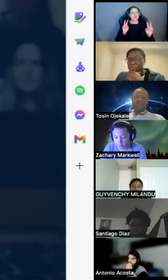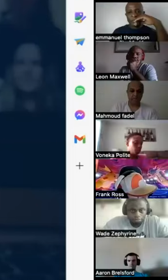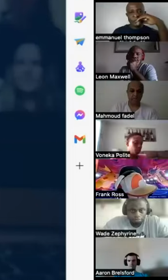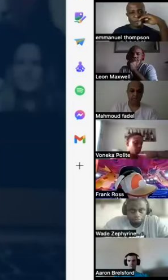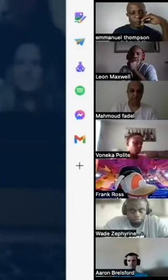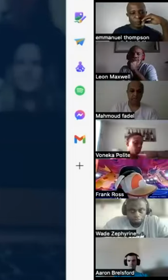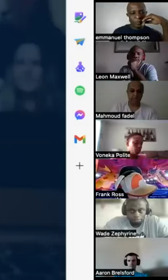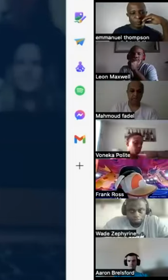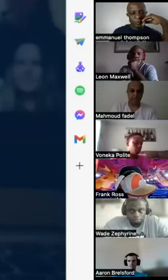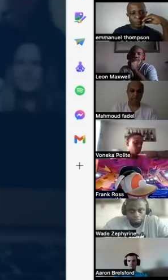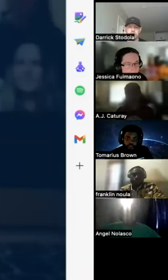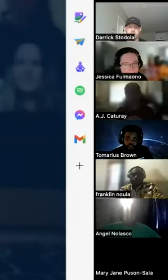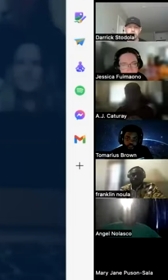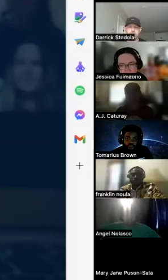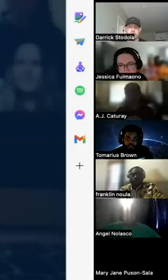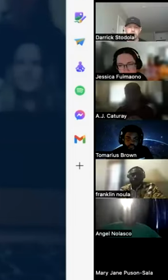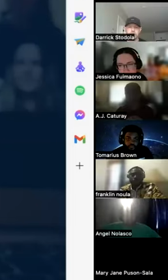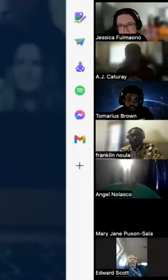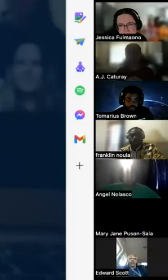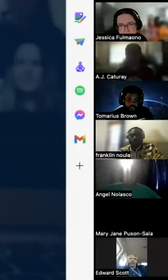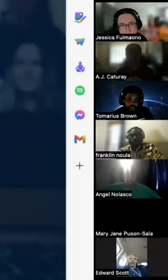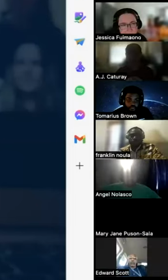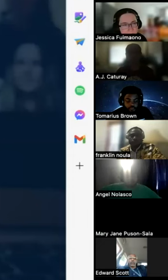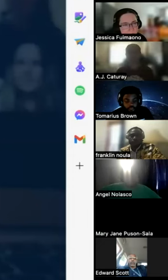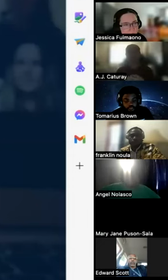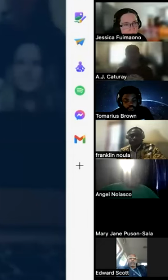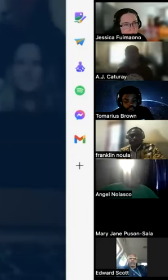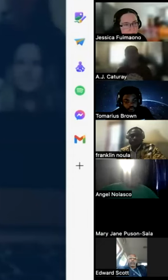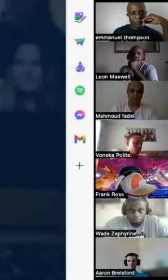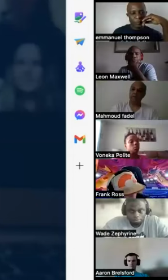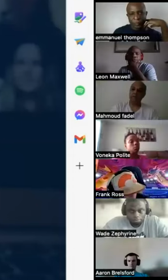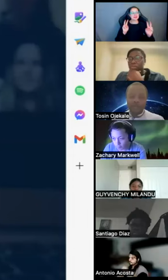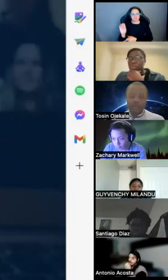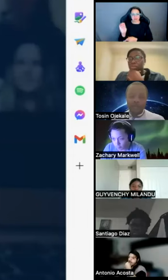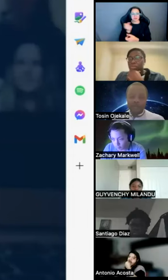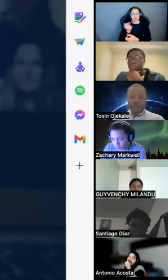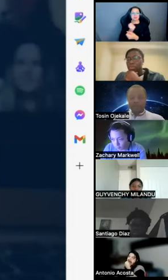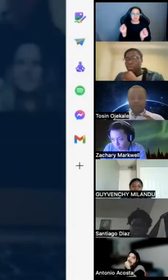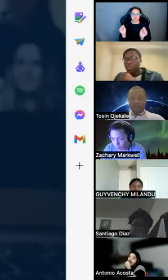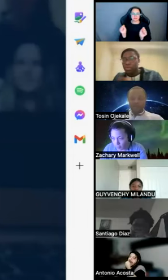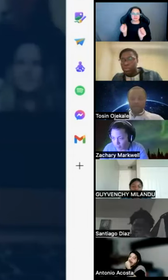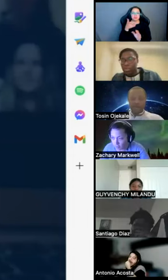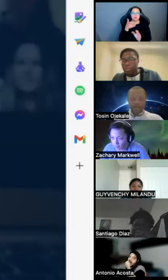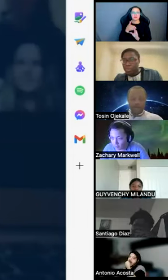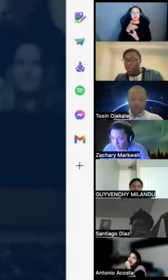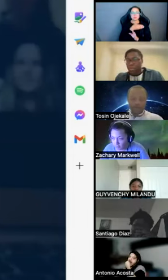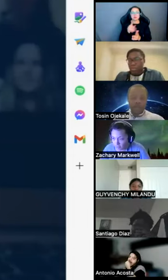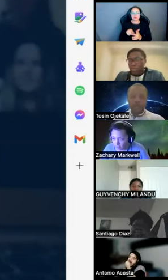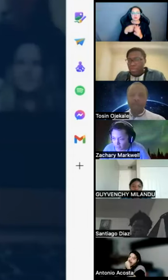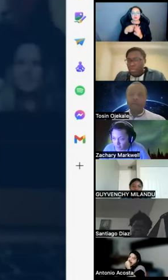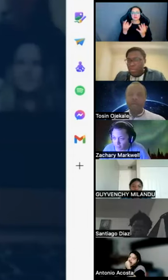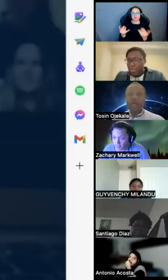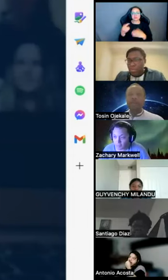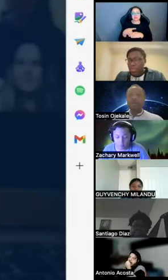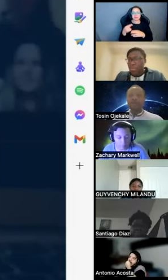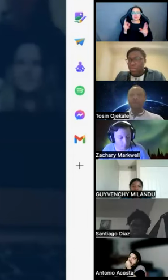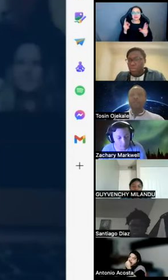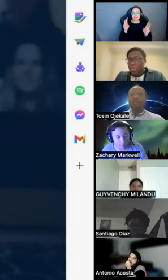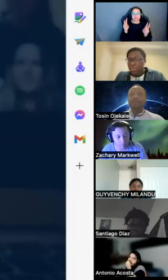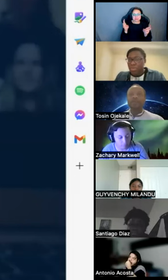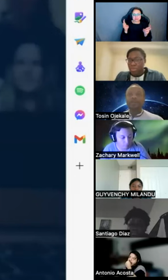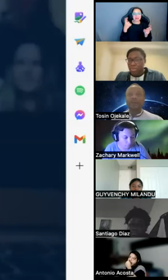we'll be talking about fire safety. But before we go into today's topic, I'll just try and do a quick recap of